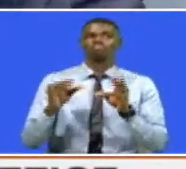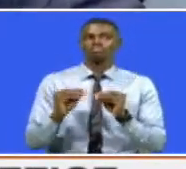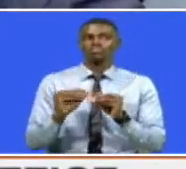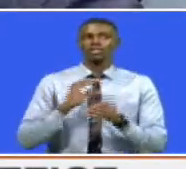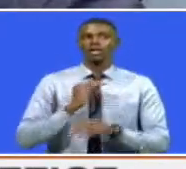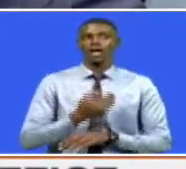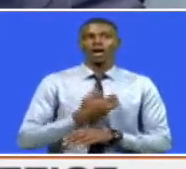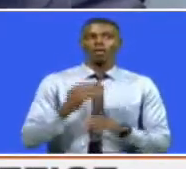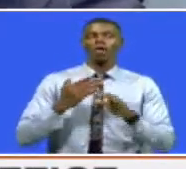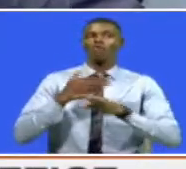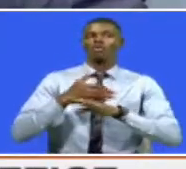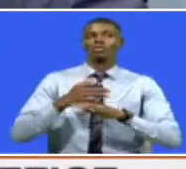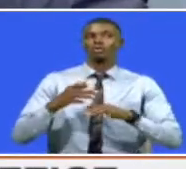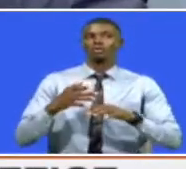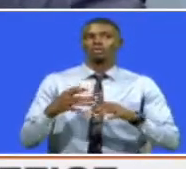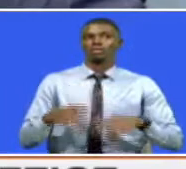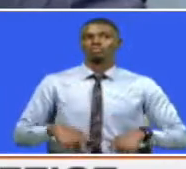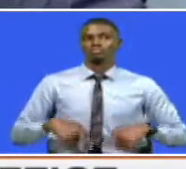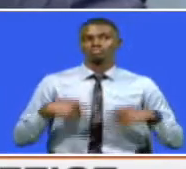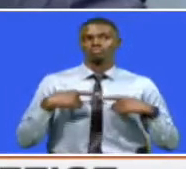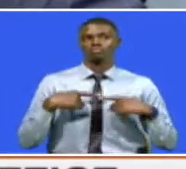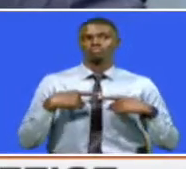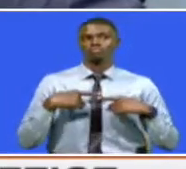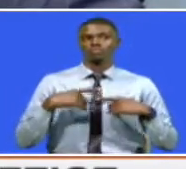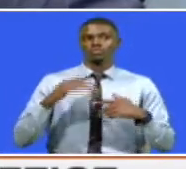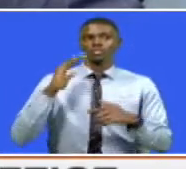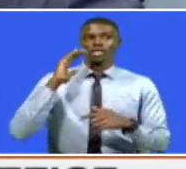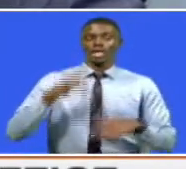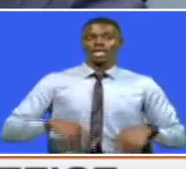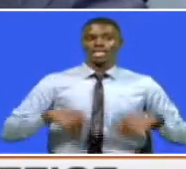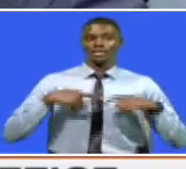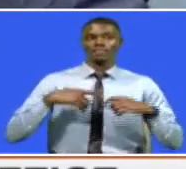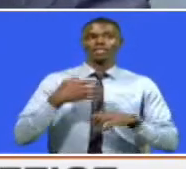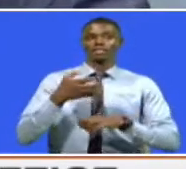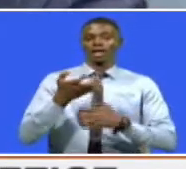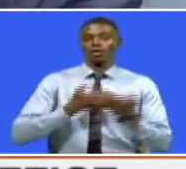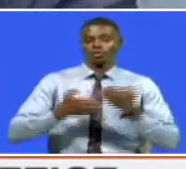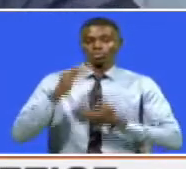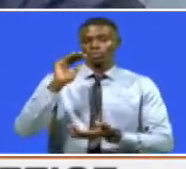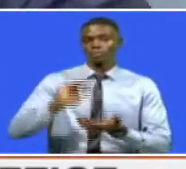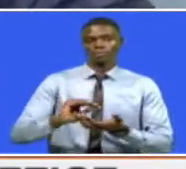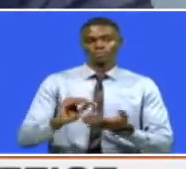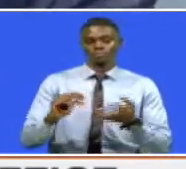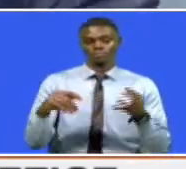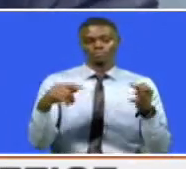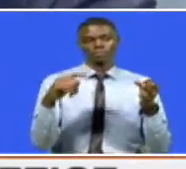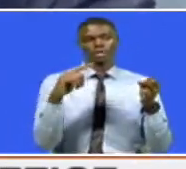of our overall cost of living index, the cost of living will go down. Mm. That is one.